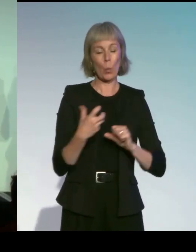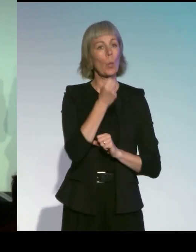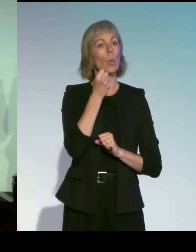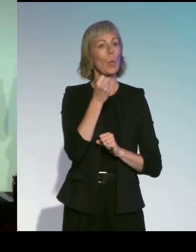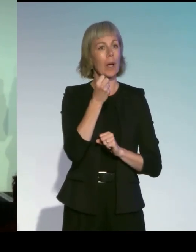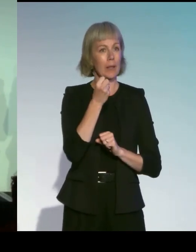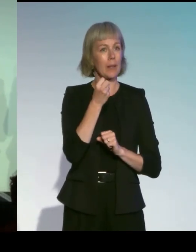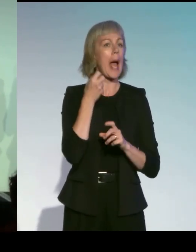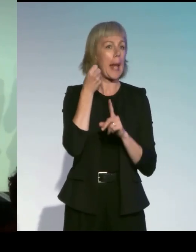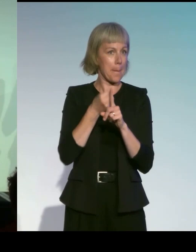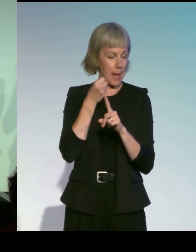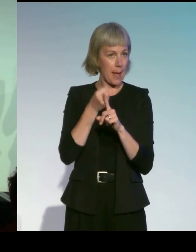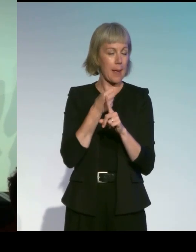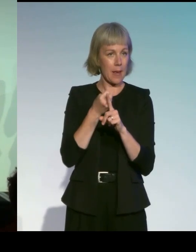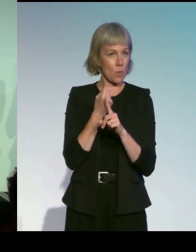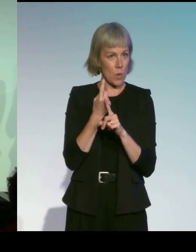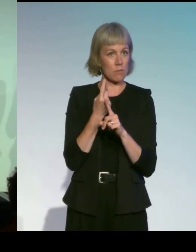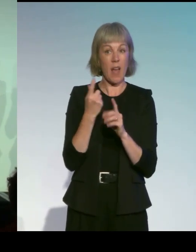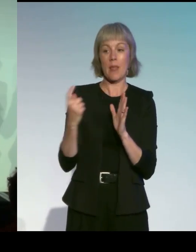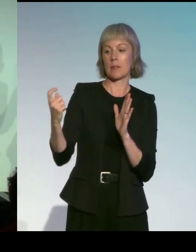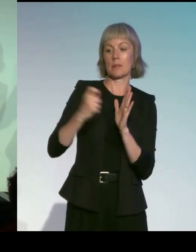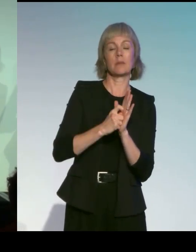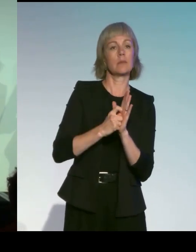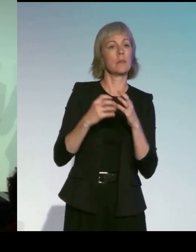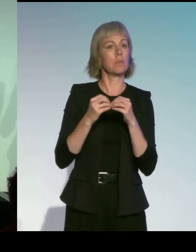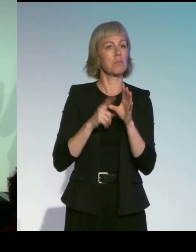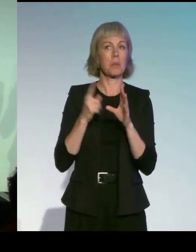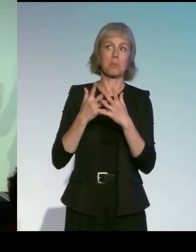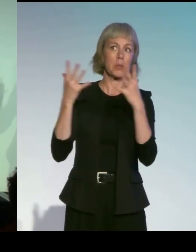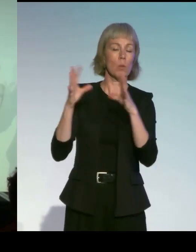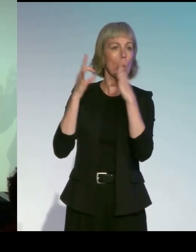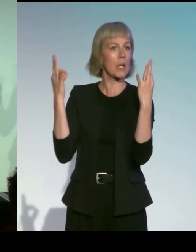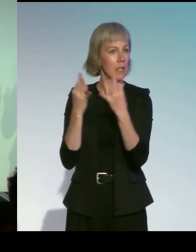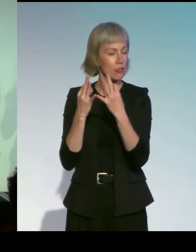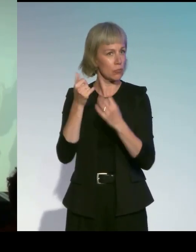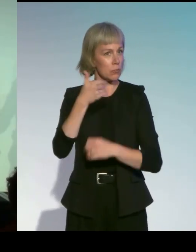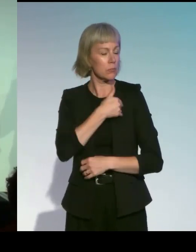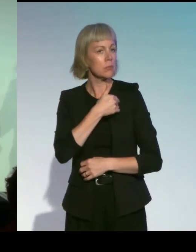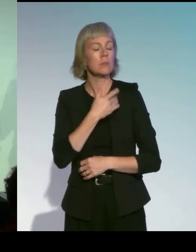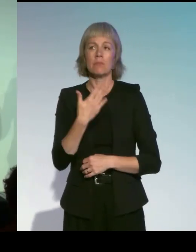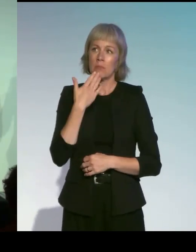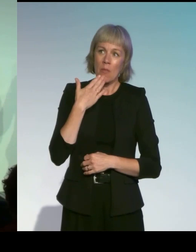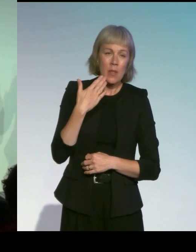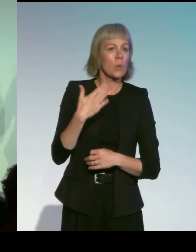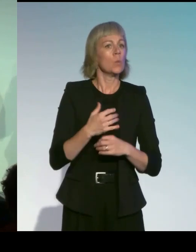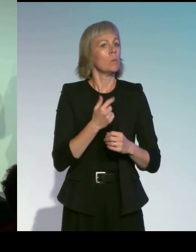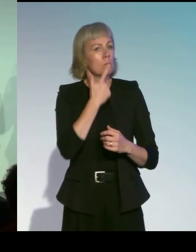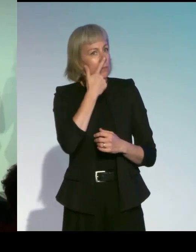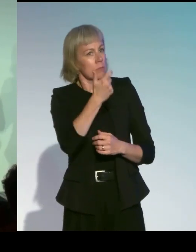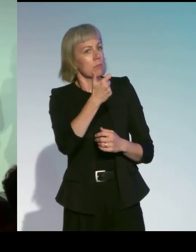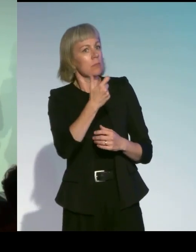NCD campaign, and that is always funded by MVPFAFF. So we're very fortunate that that's part